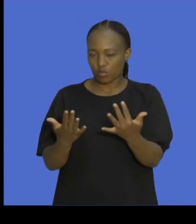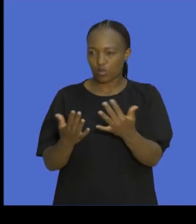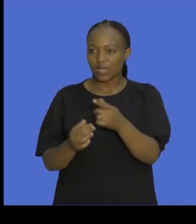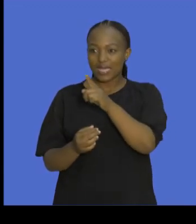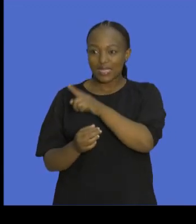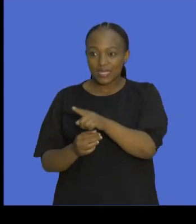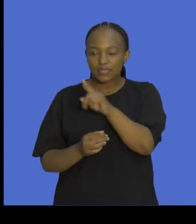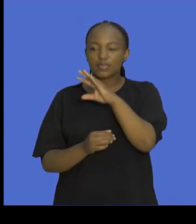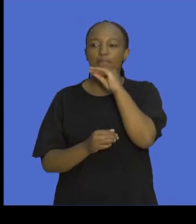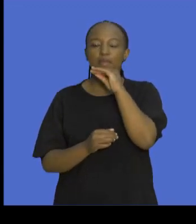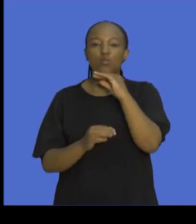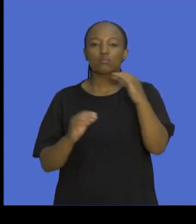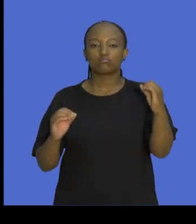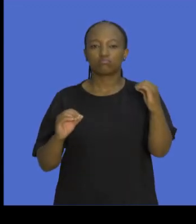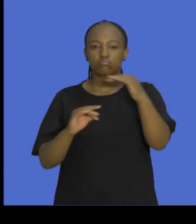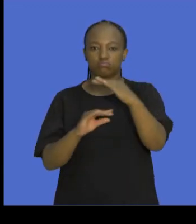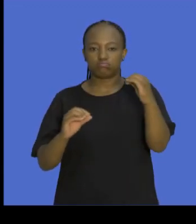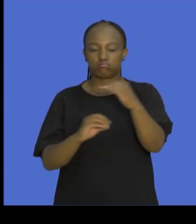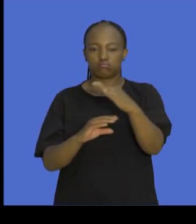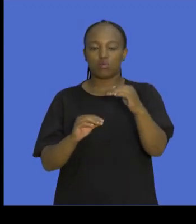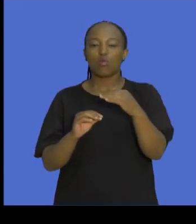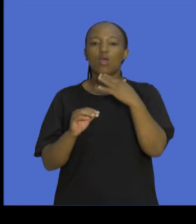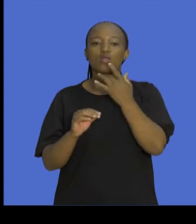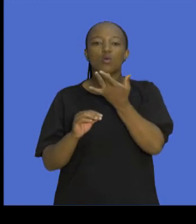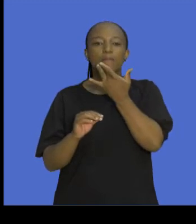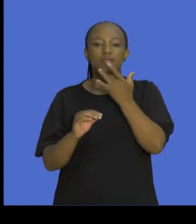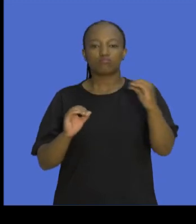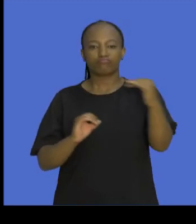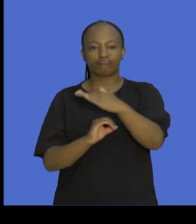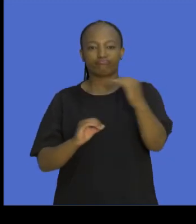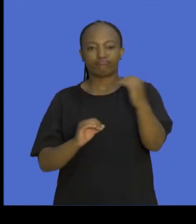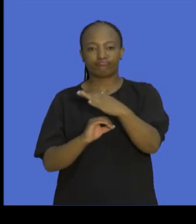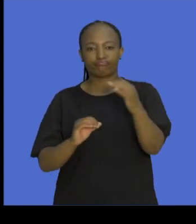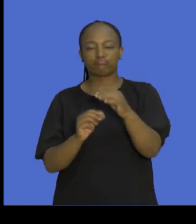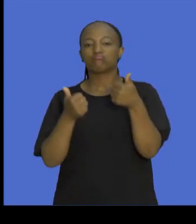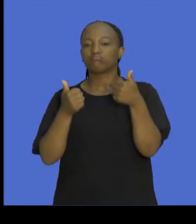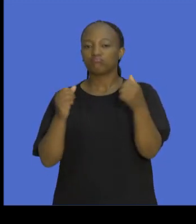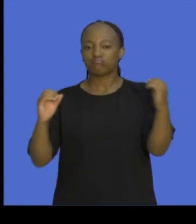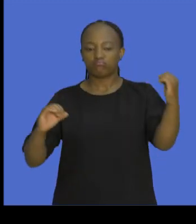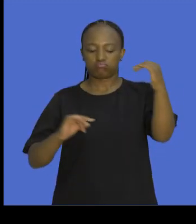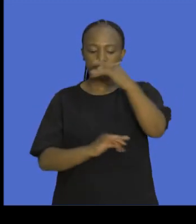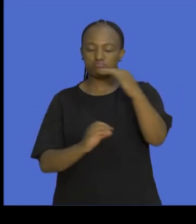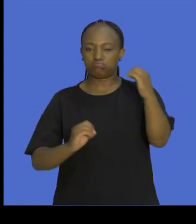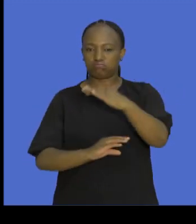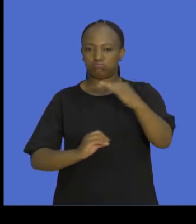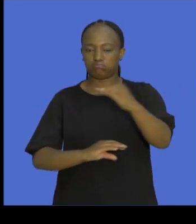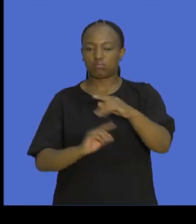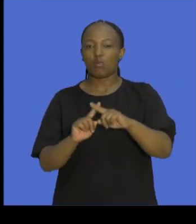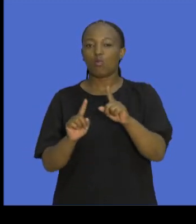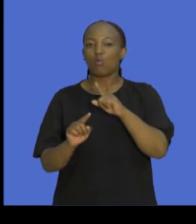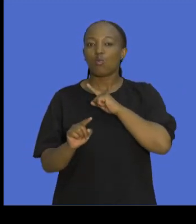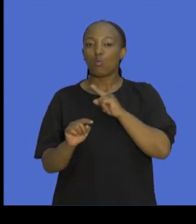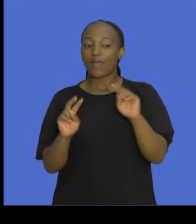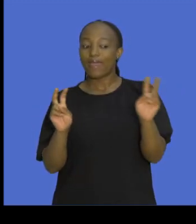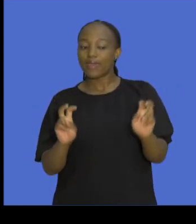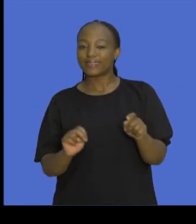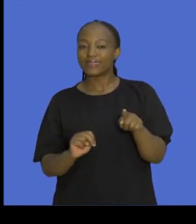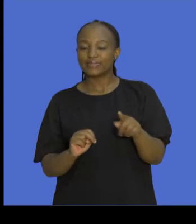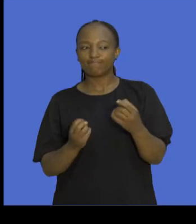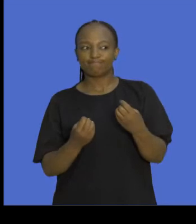that all the current you know, passes through the battery, and the battery actually, as the source of energy, does not